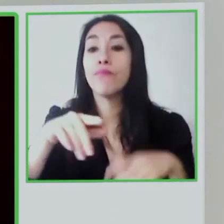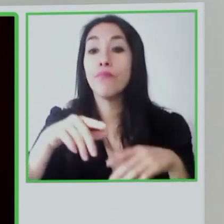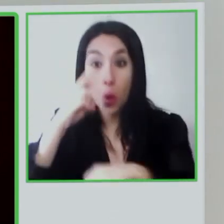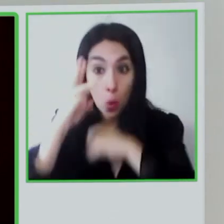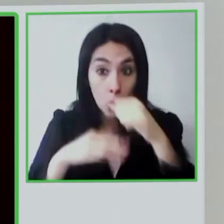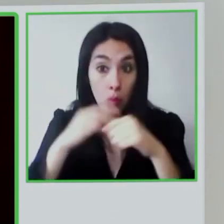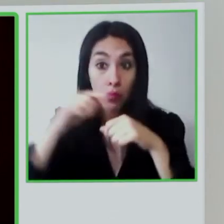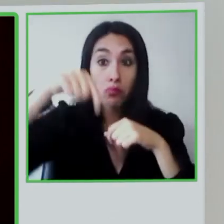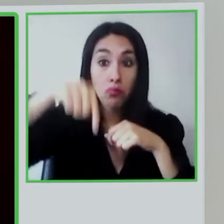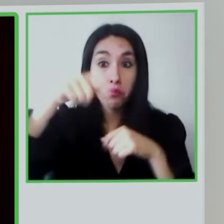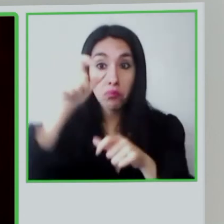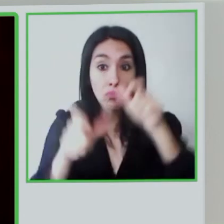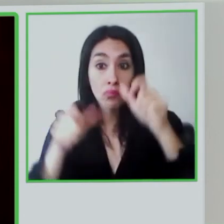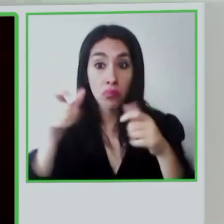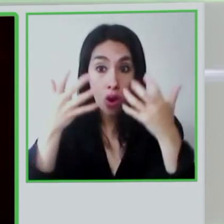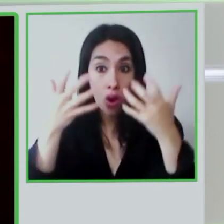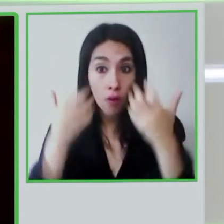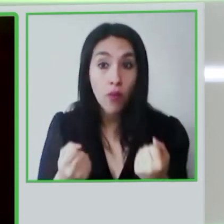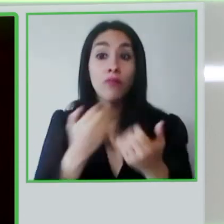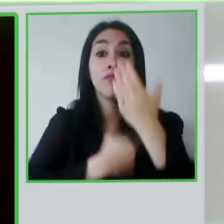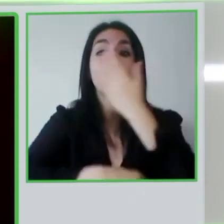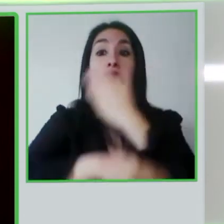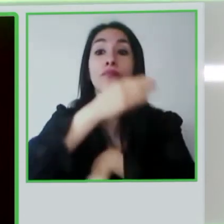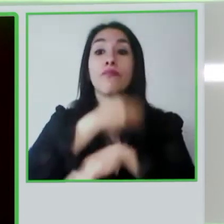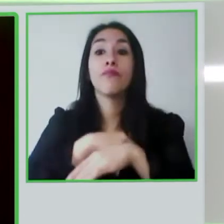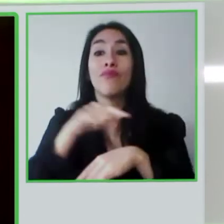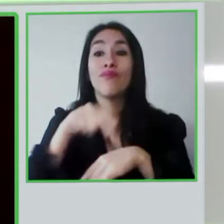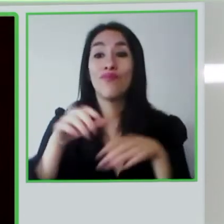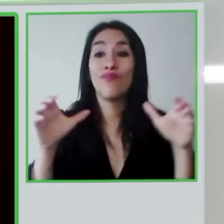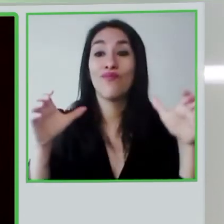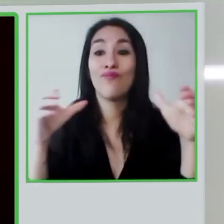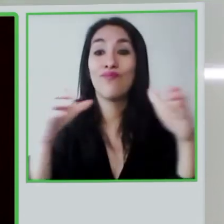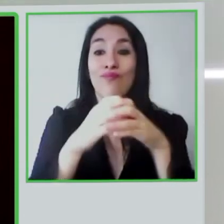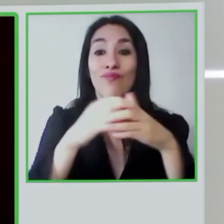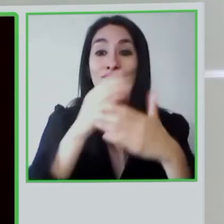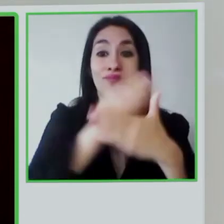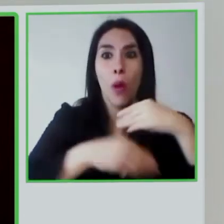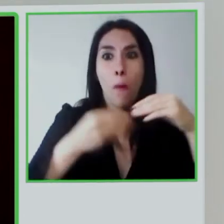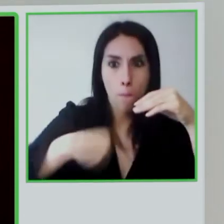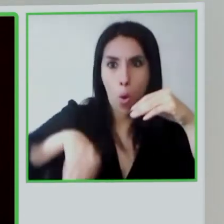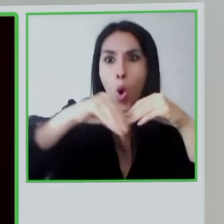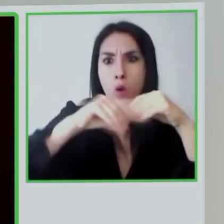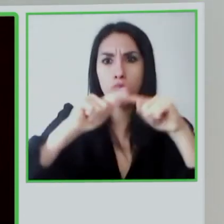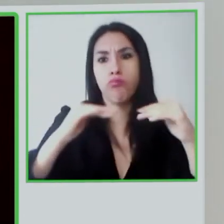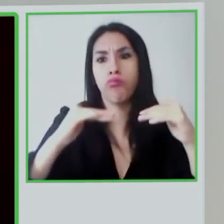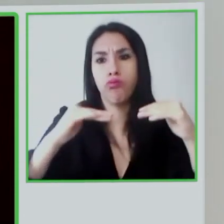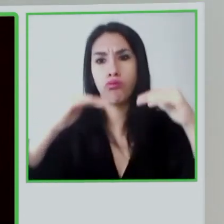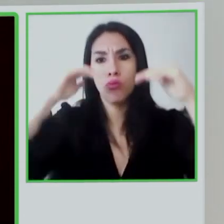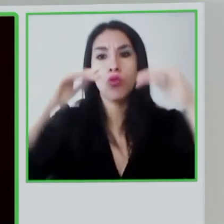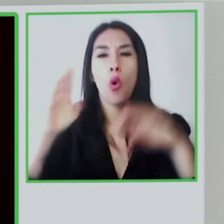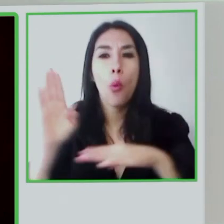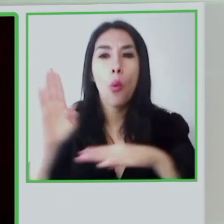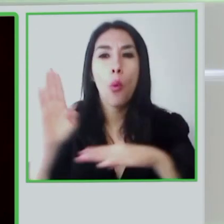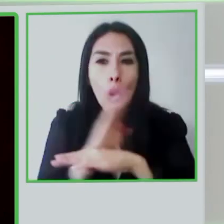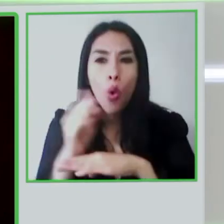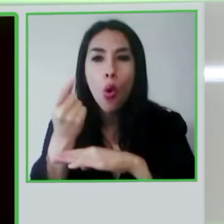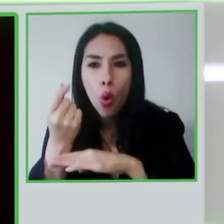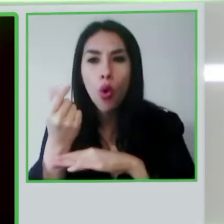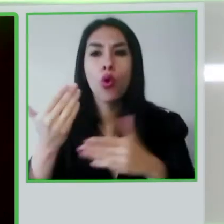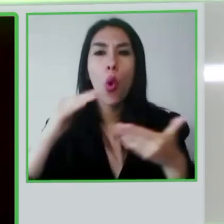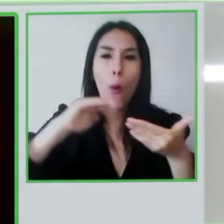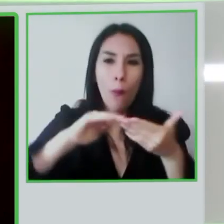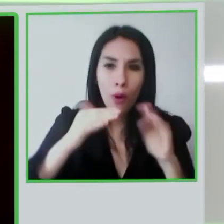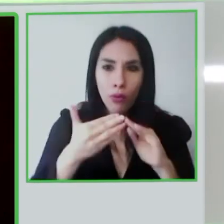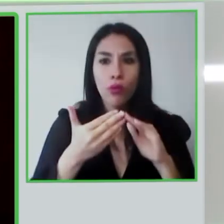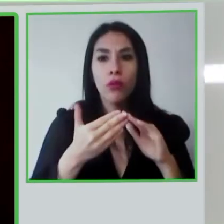some sort of disability, and the population keeps on growing. So we see that the business opportunities in the communities